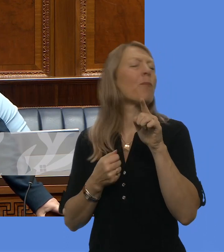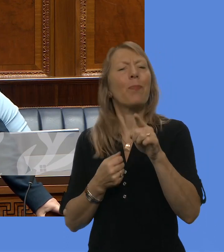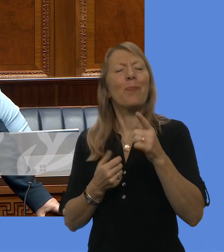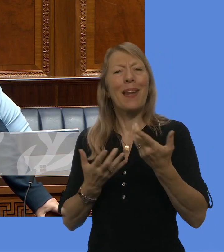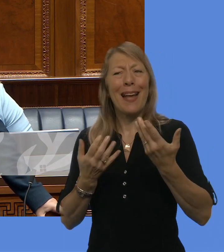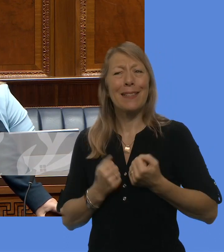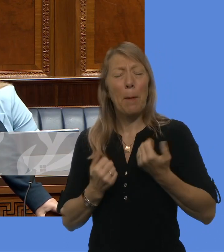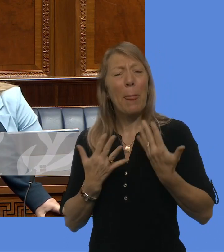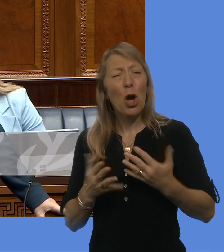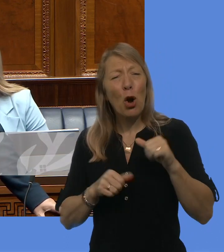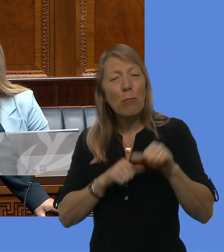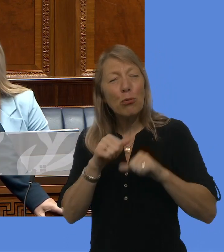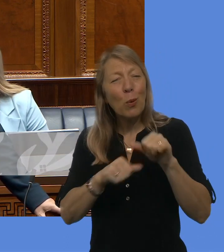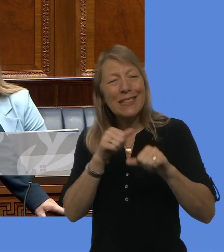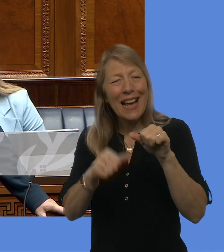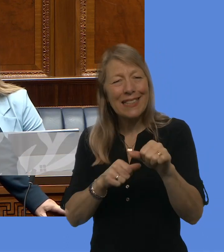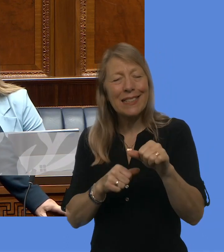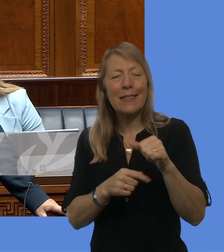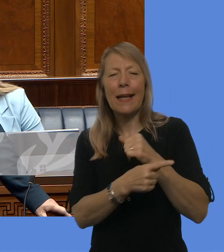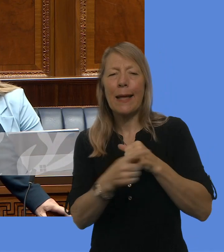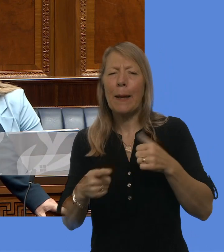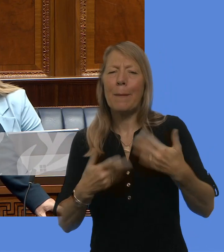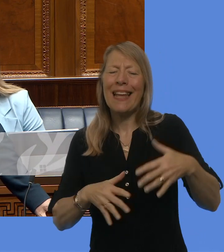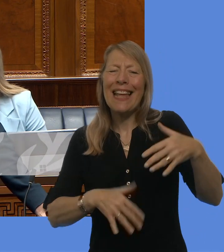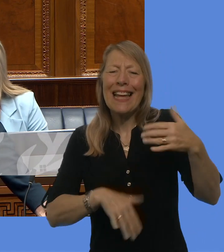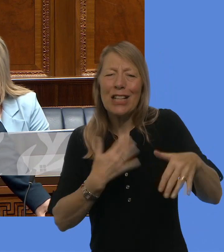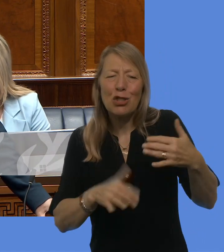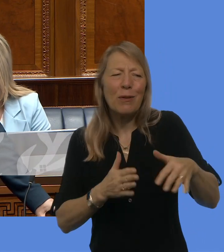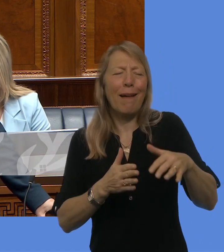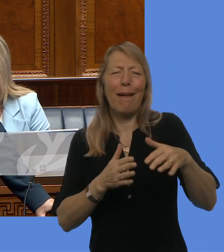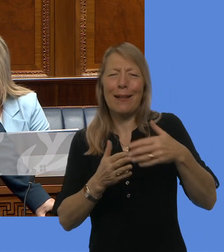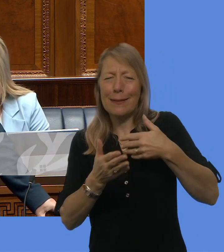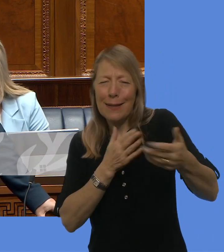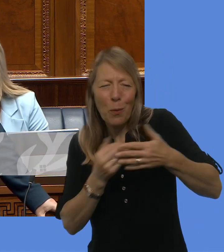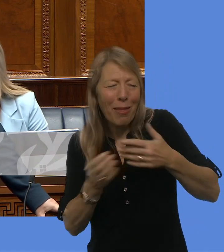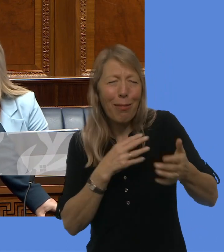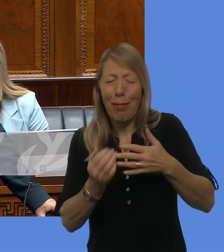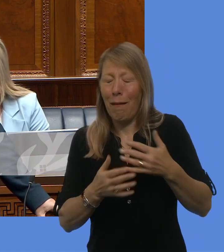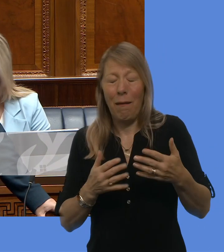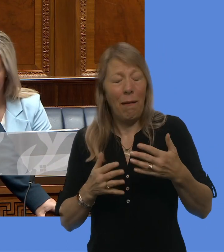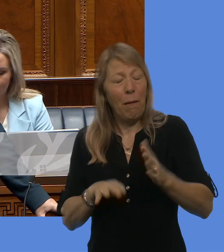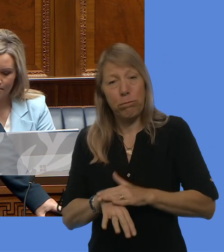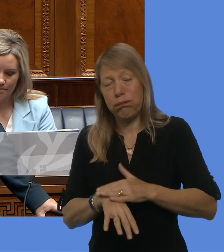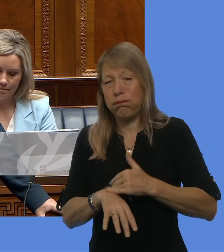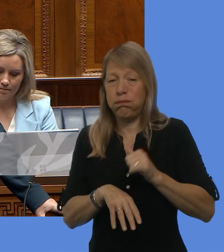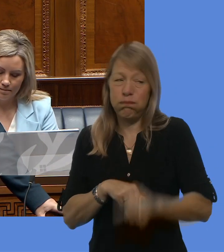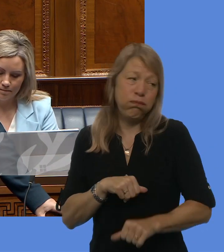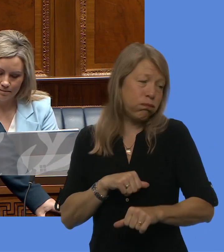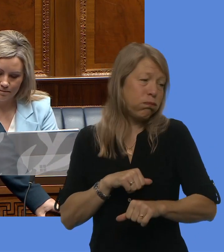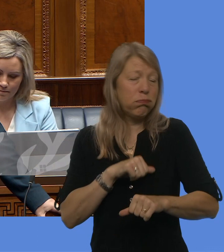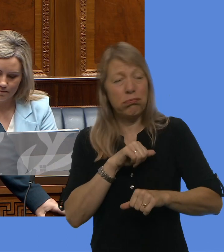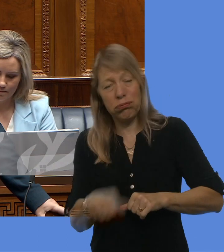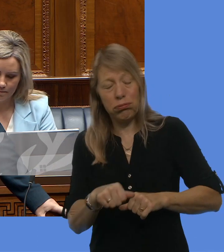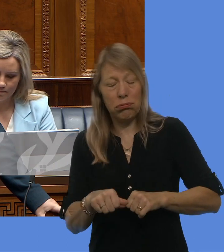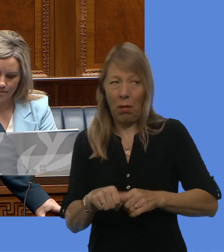clunky and not fit for purpose? And would you also accept, given the high numbers of people involved in it and the low numbers of police officers actually in the front line, that